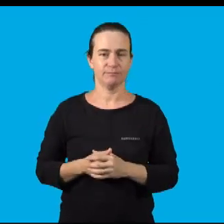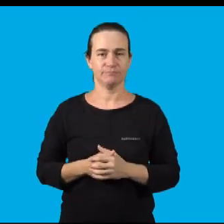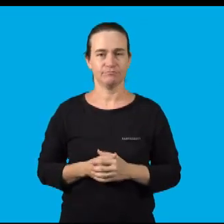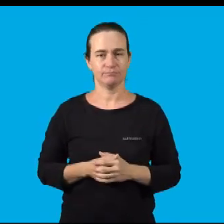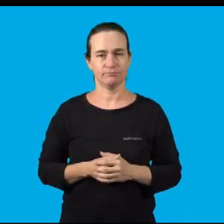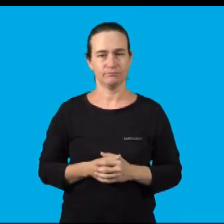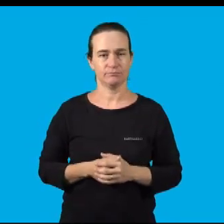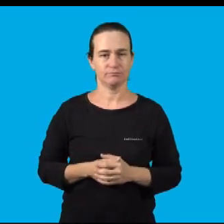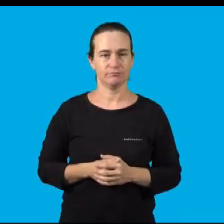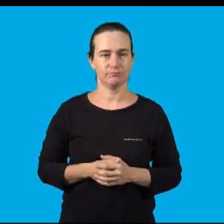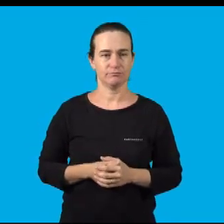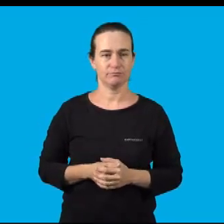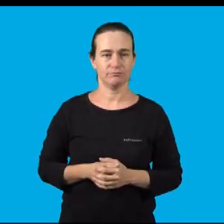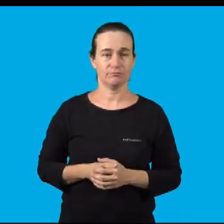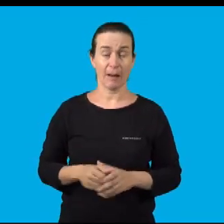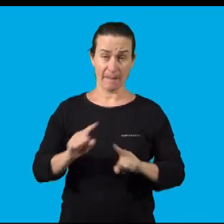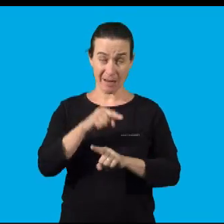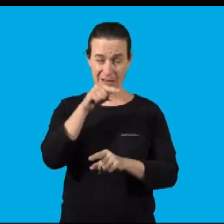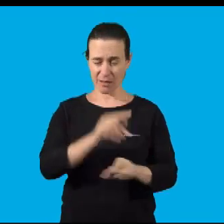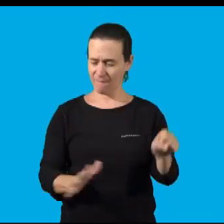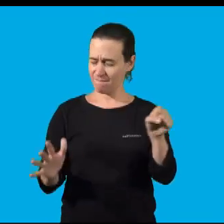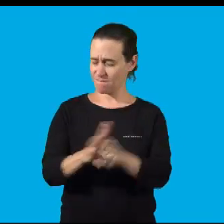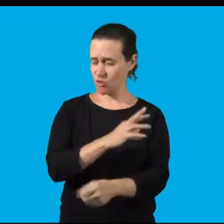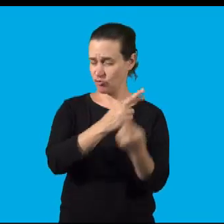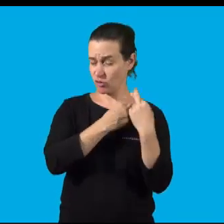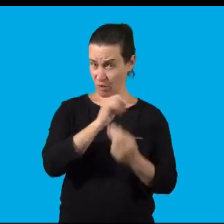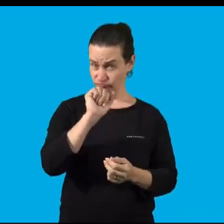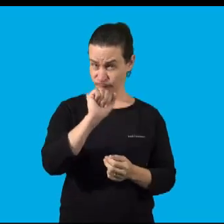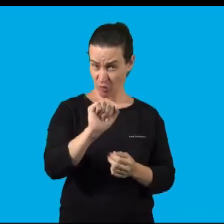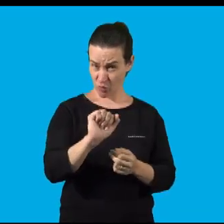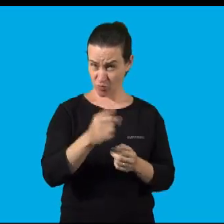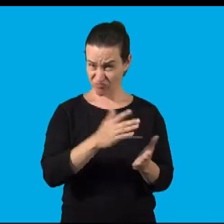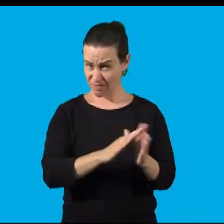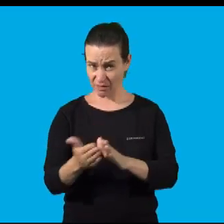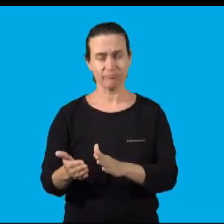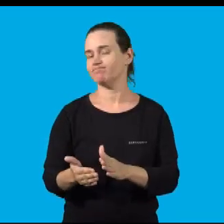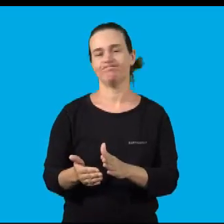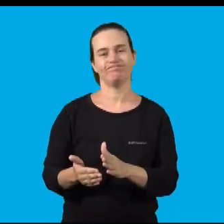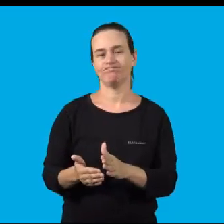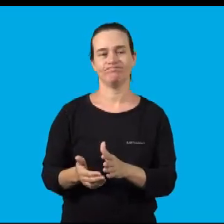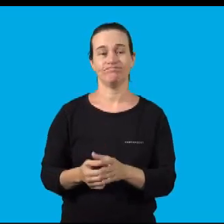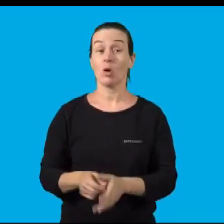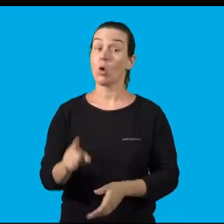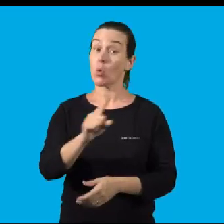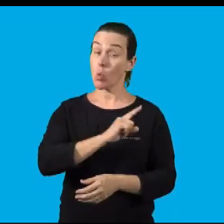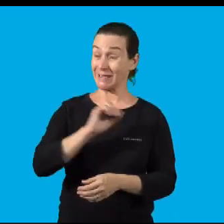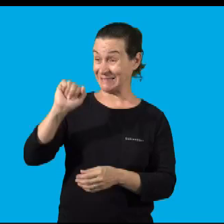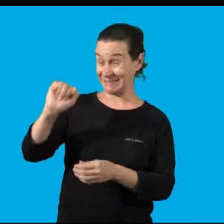body paragraph summarized. However, he is not solely responsible for his demise, as